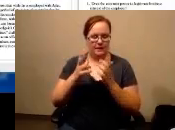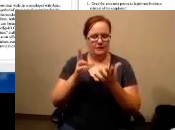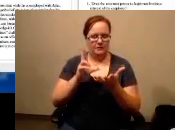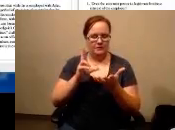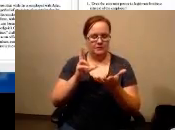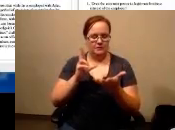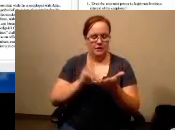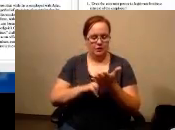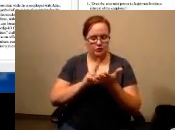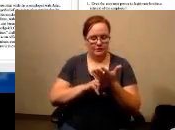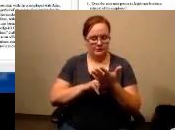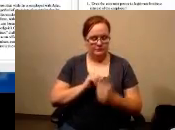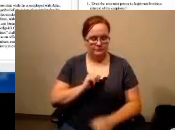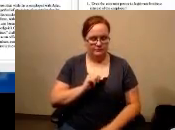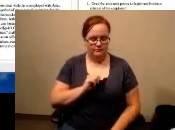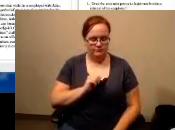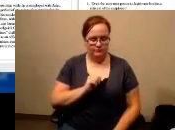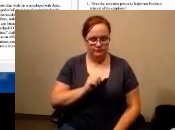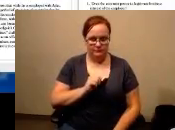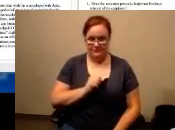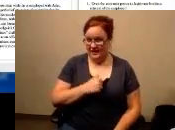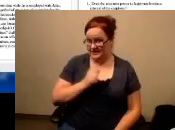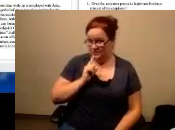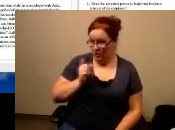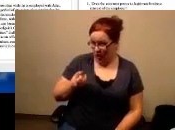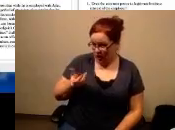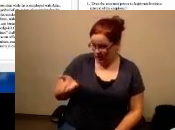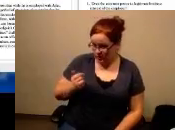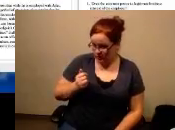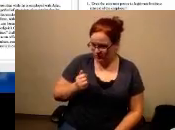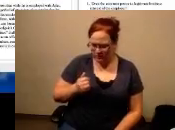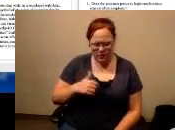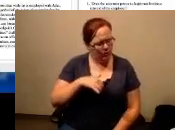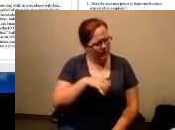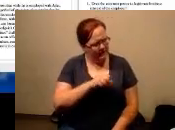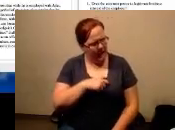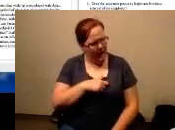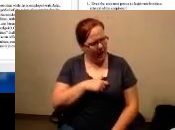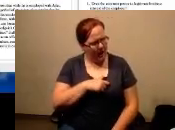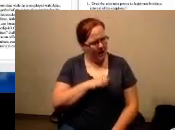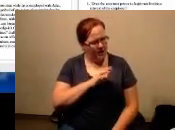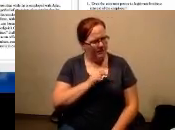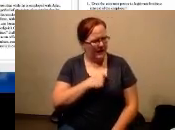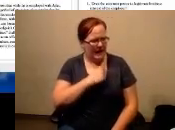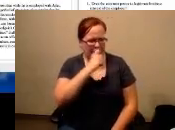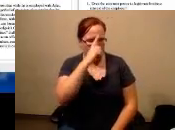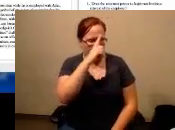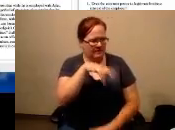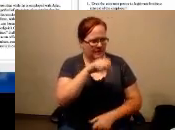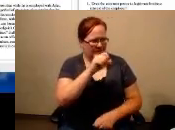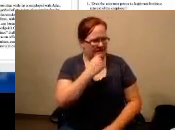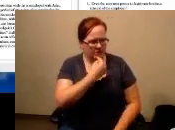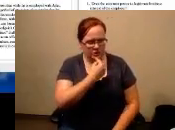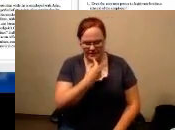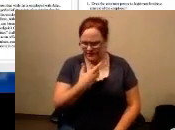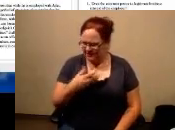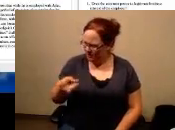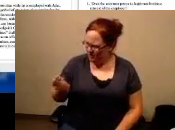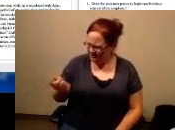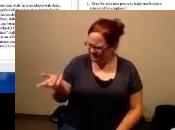violation. And I would say, are you? Well, yeah, but I didn't think they'd take it seriously. And I'm like,